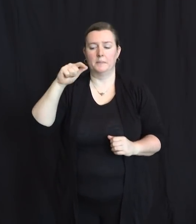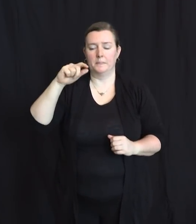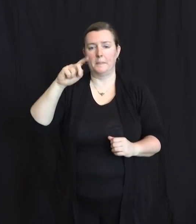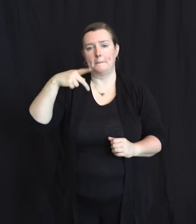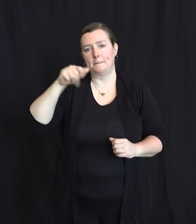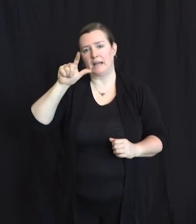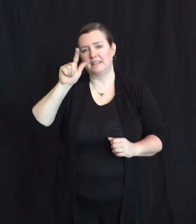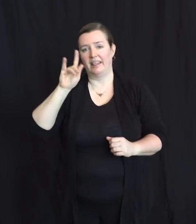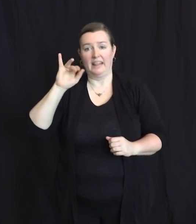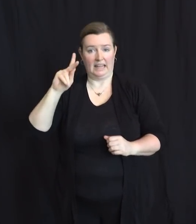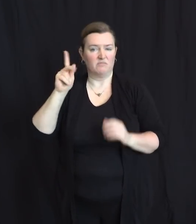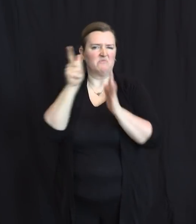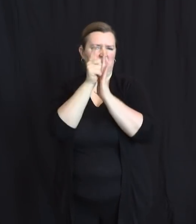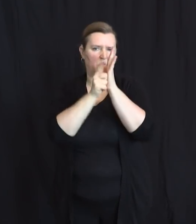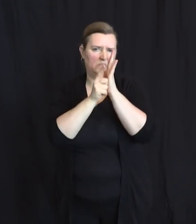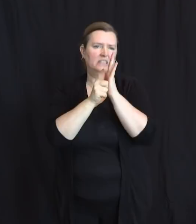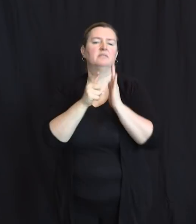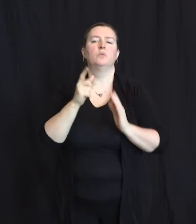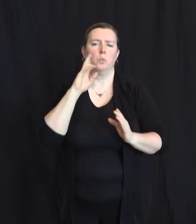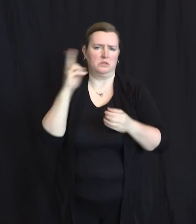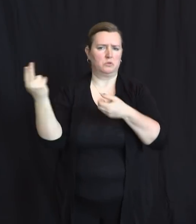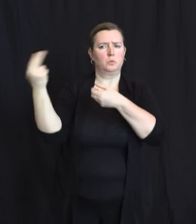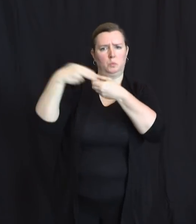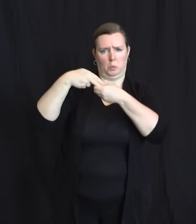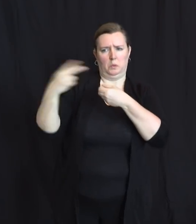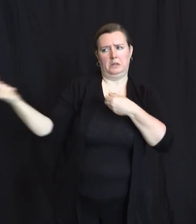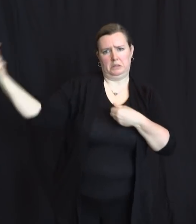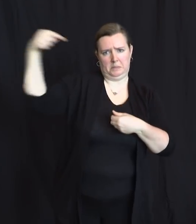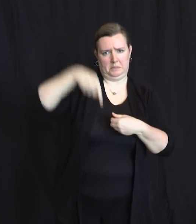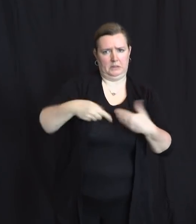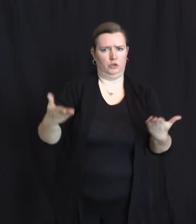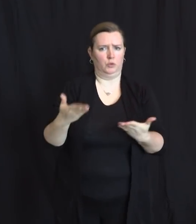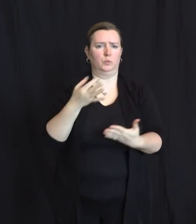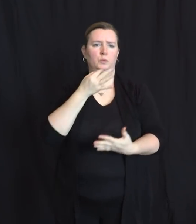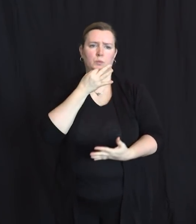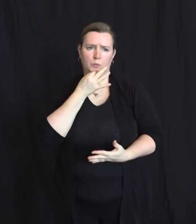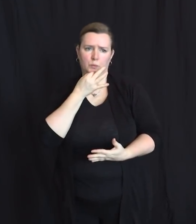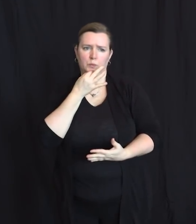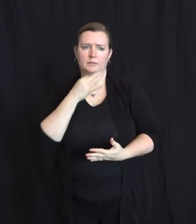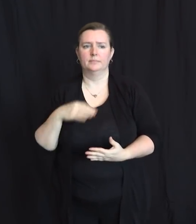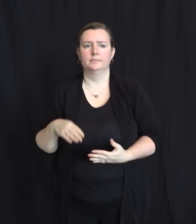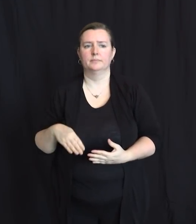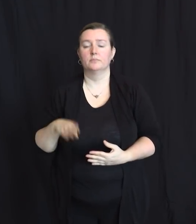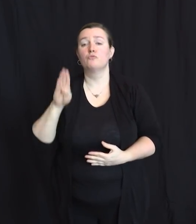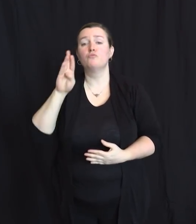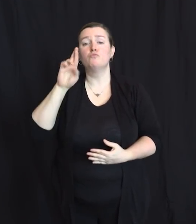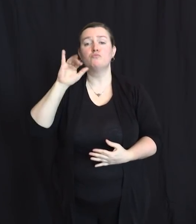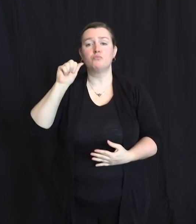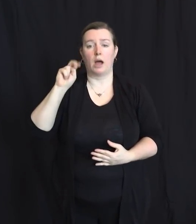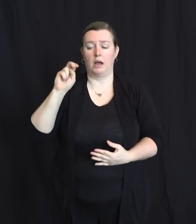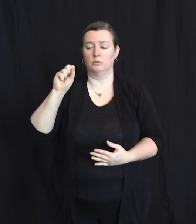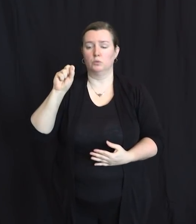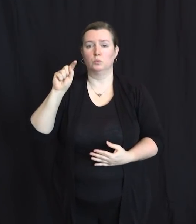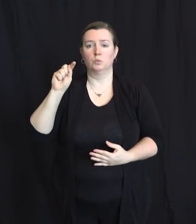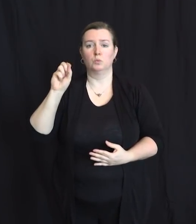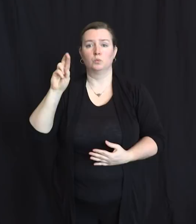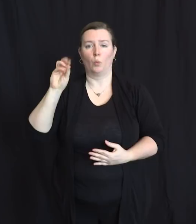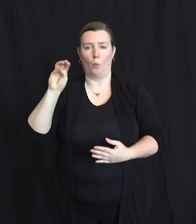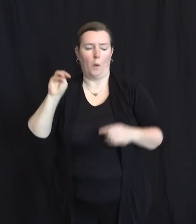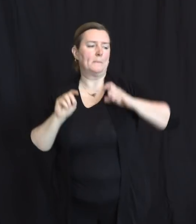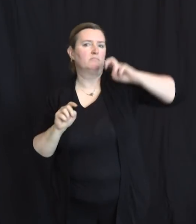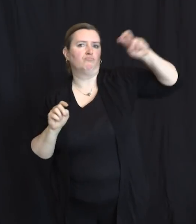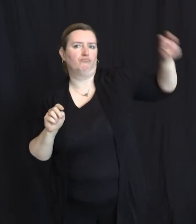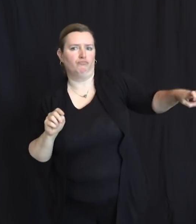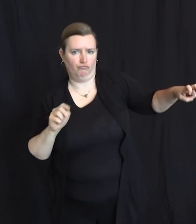left, another good friend, Dr. Brian L. Strom, Chancellor of Rutgers Biomedical and Health